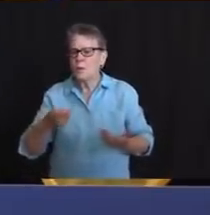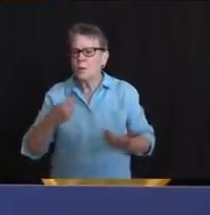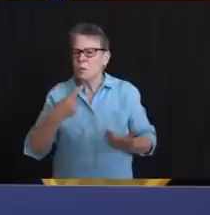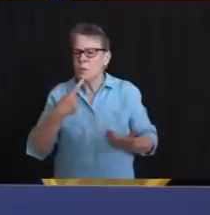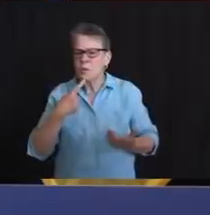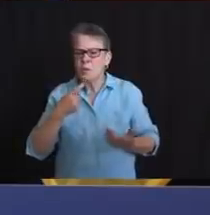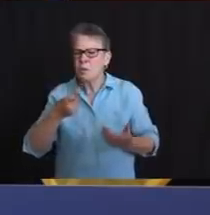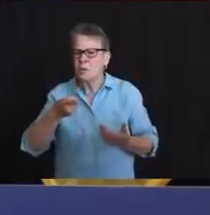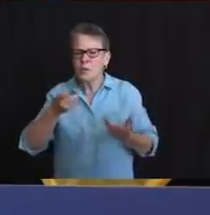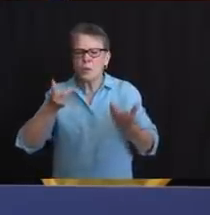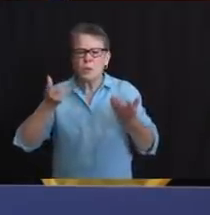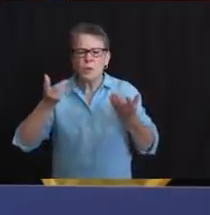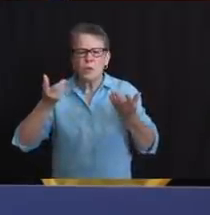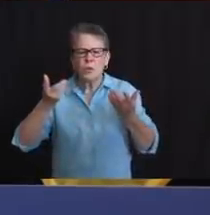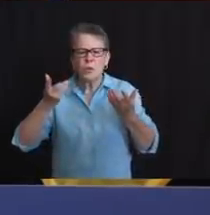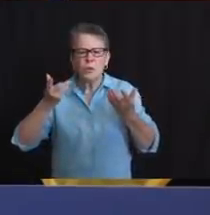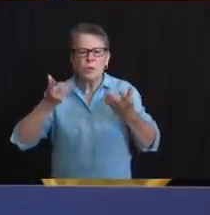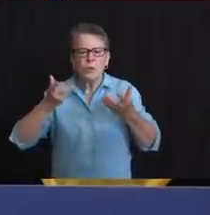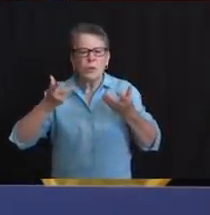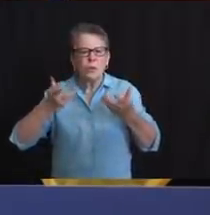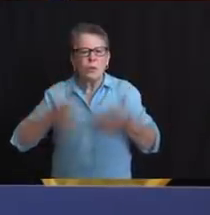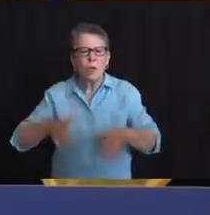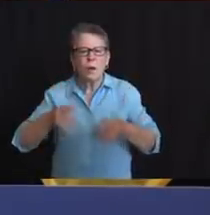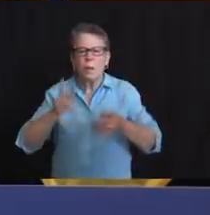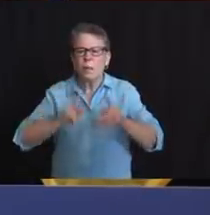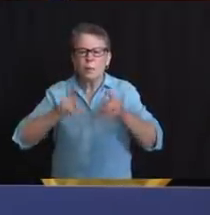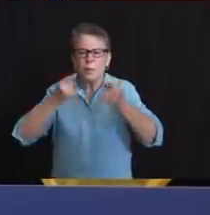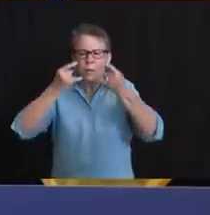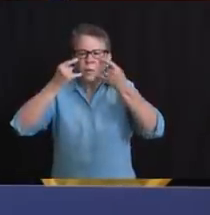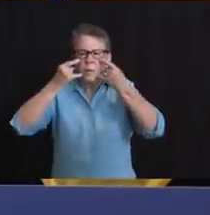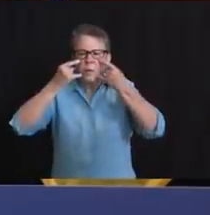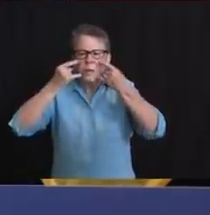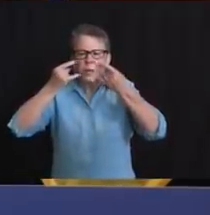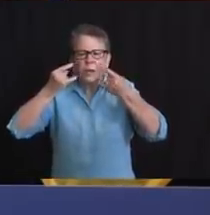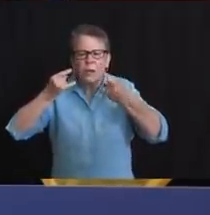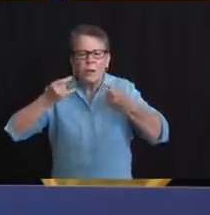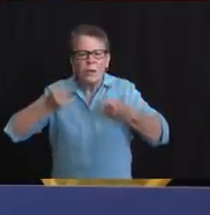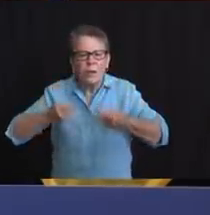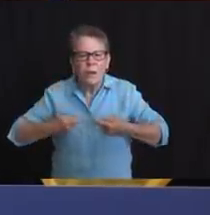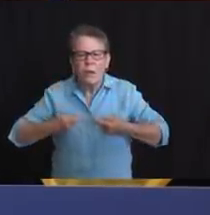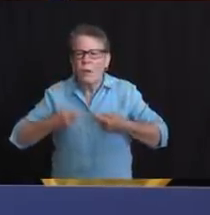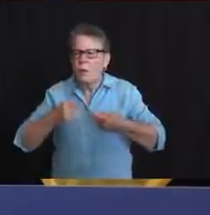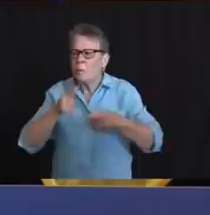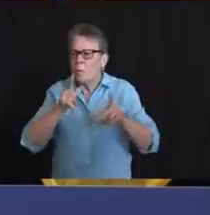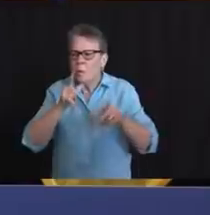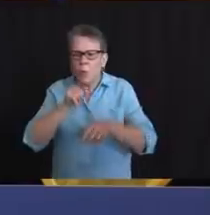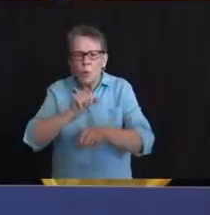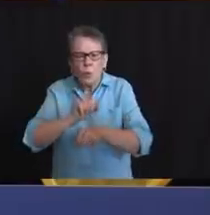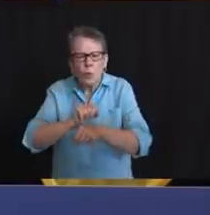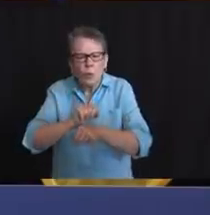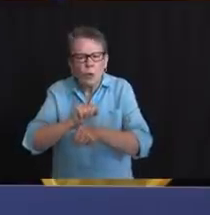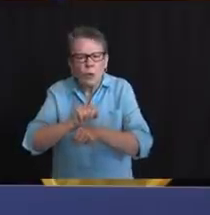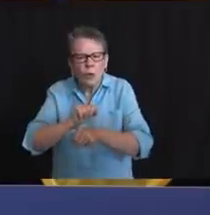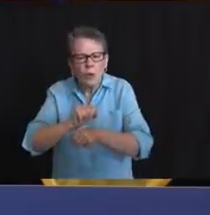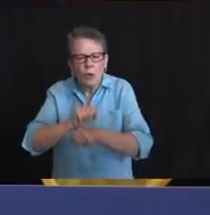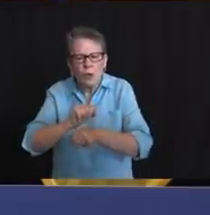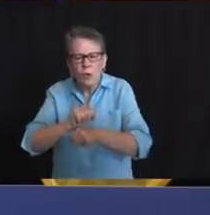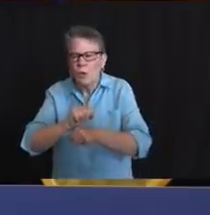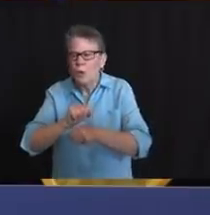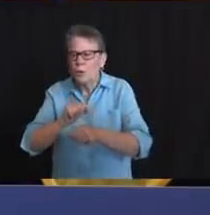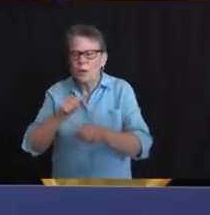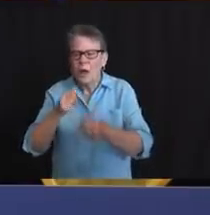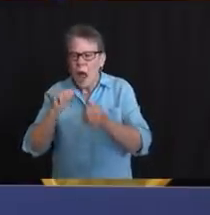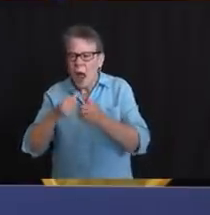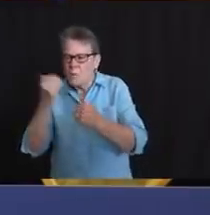mechanism that will be put in place to address that, or is that no longer such a concern? Can you also clarify on your plans